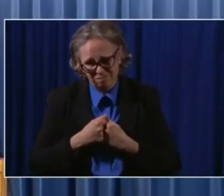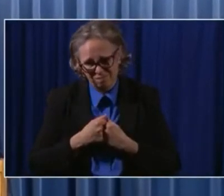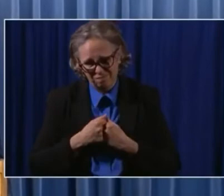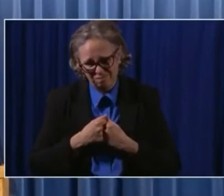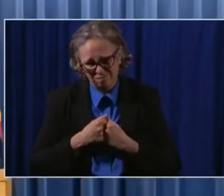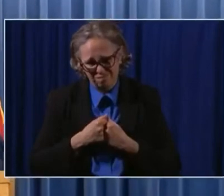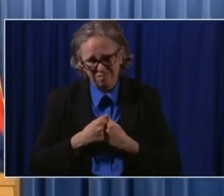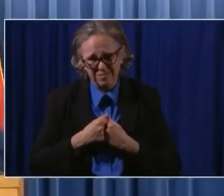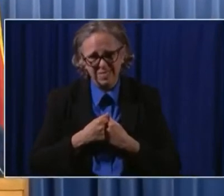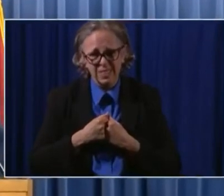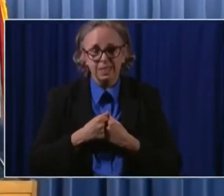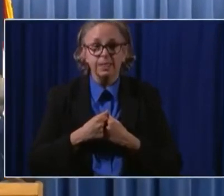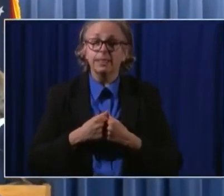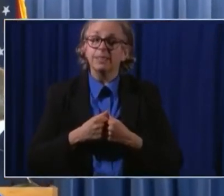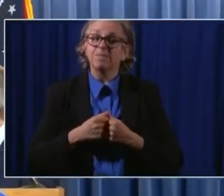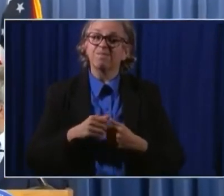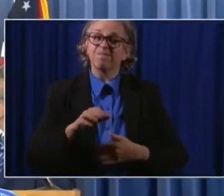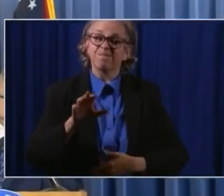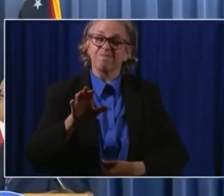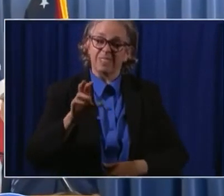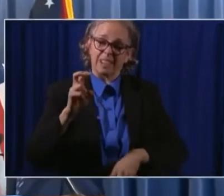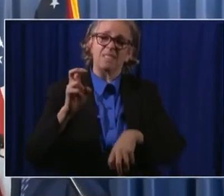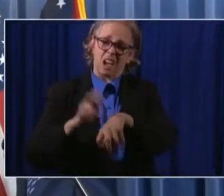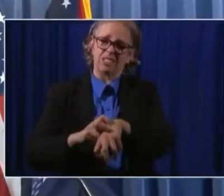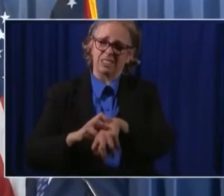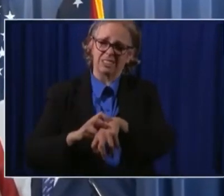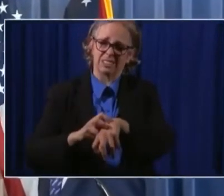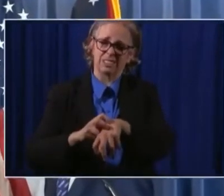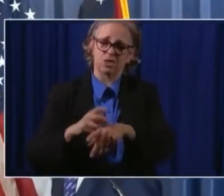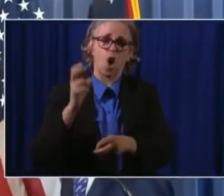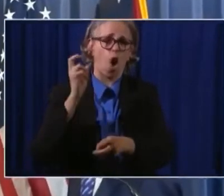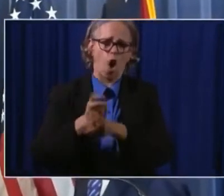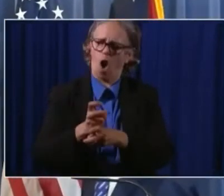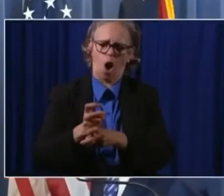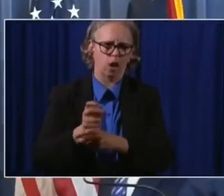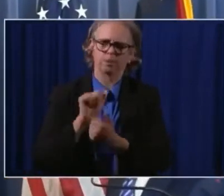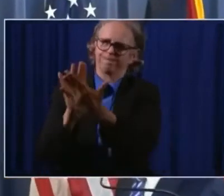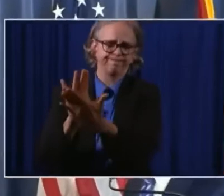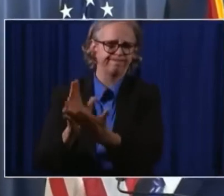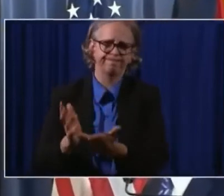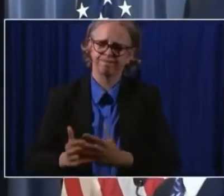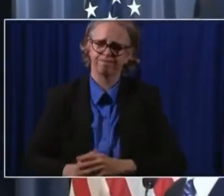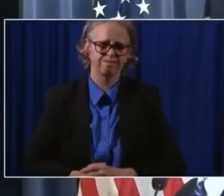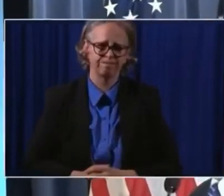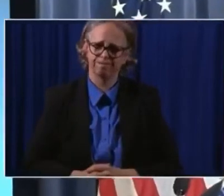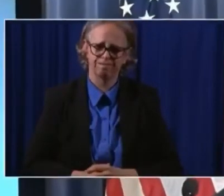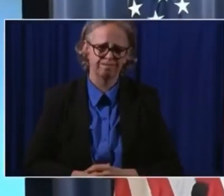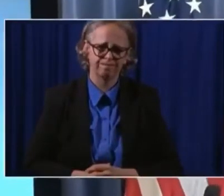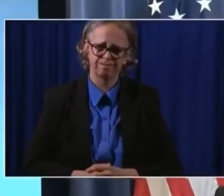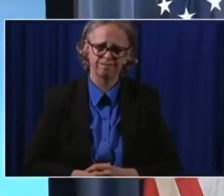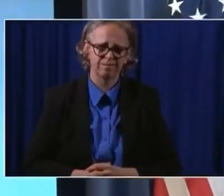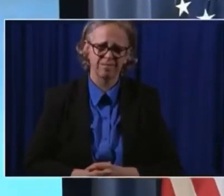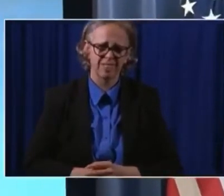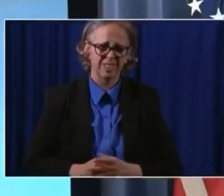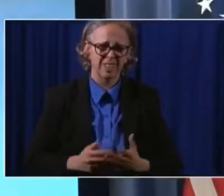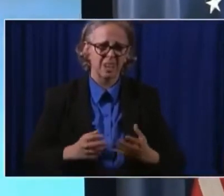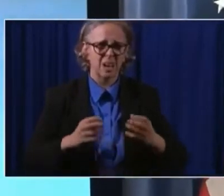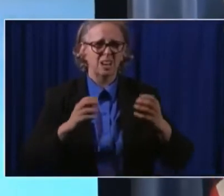the virus is challenging enough to deal with without the social and political rhetoric that's attached to